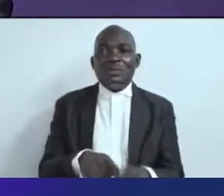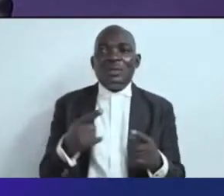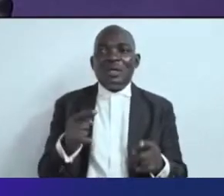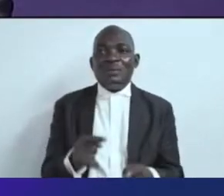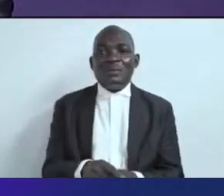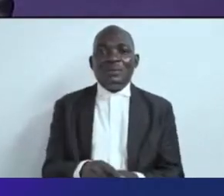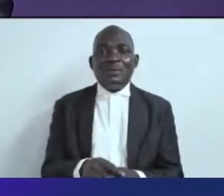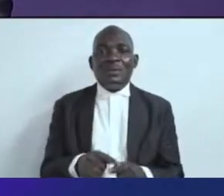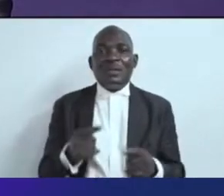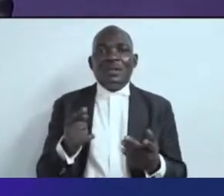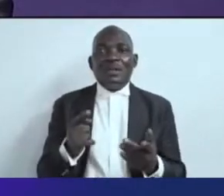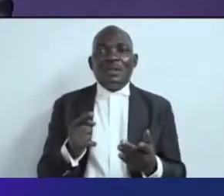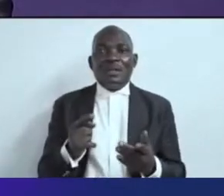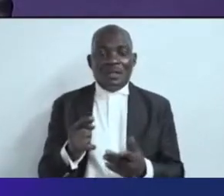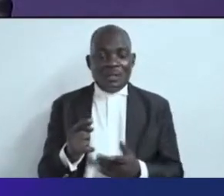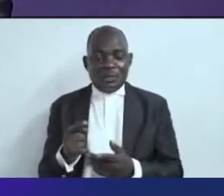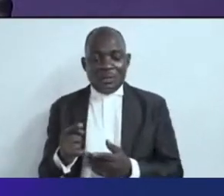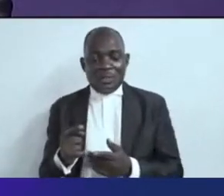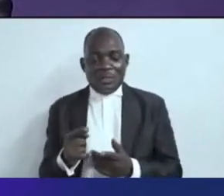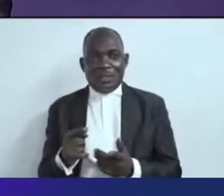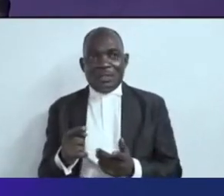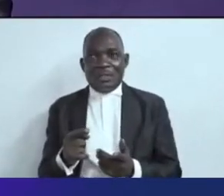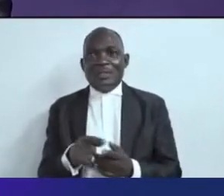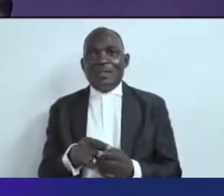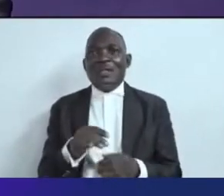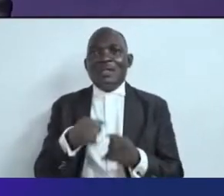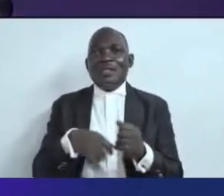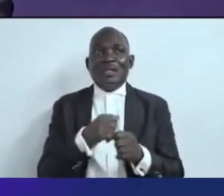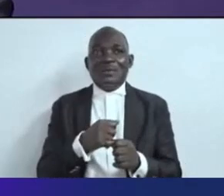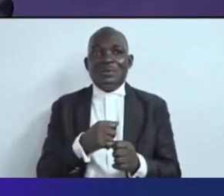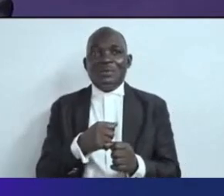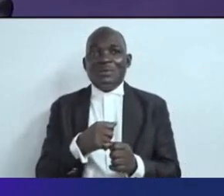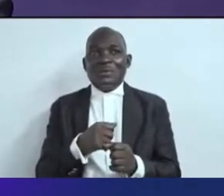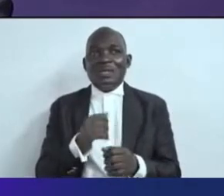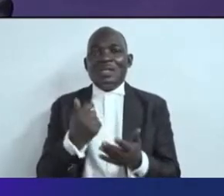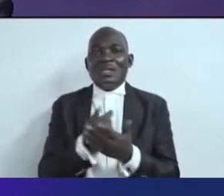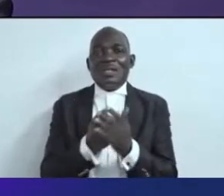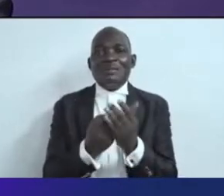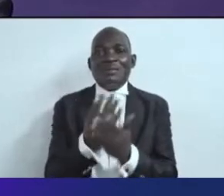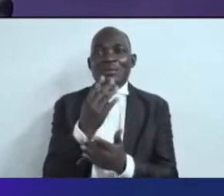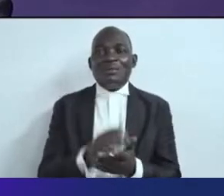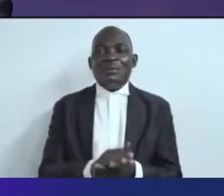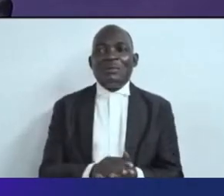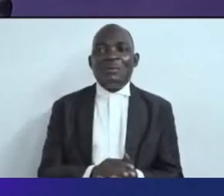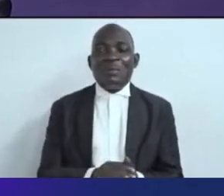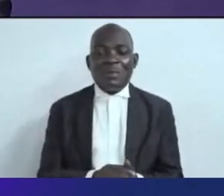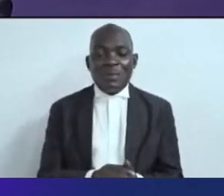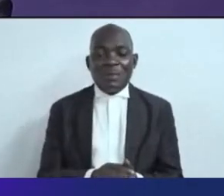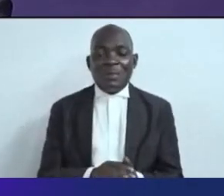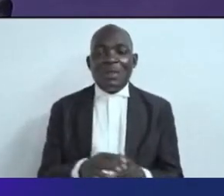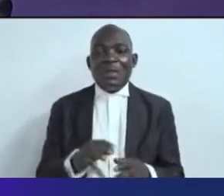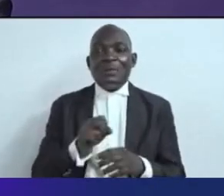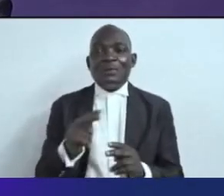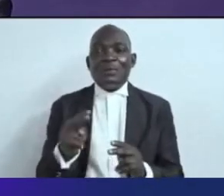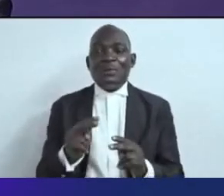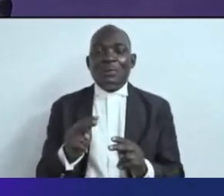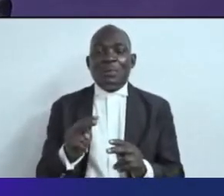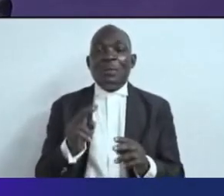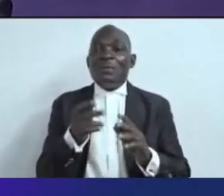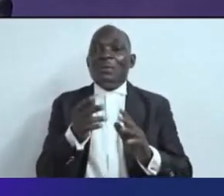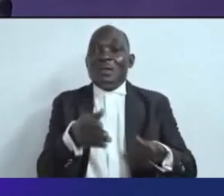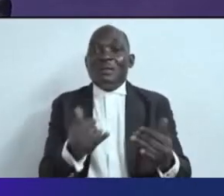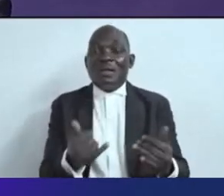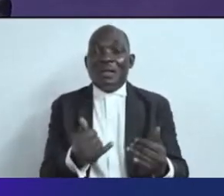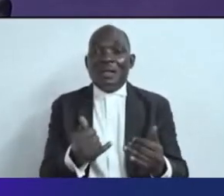all, given the end year outcome for Ghana's growth. So we'll leave it here.